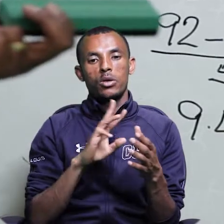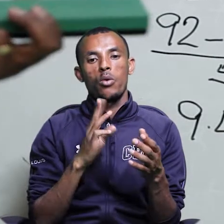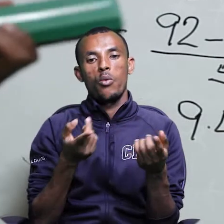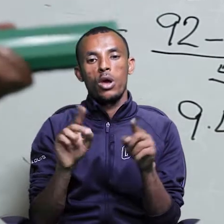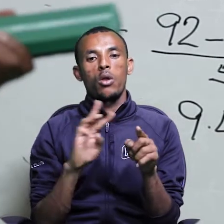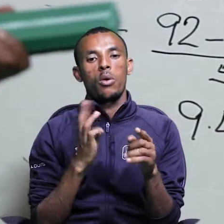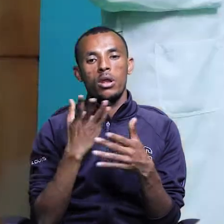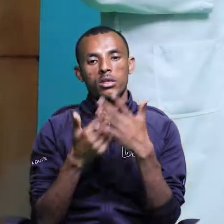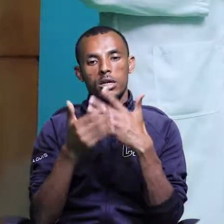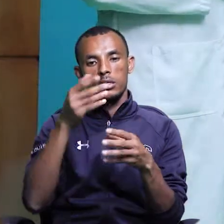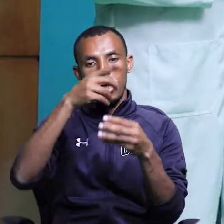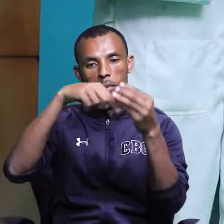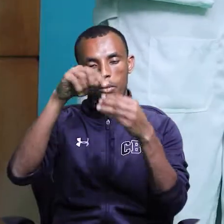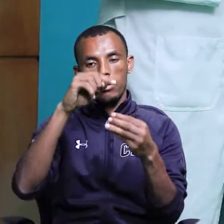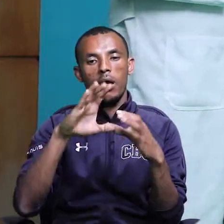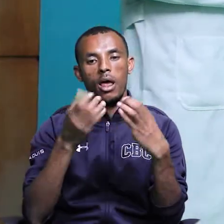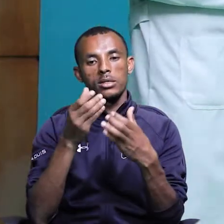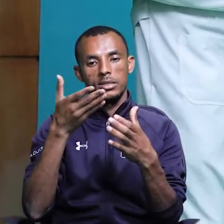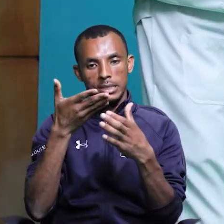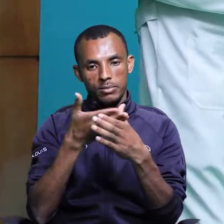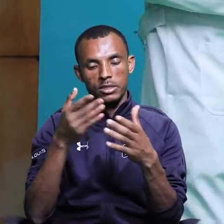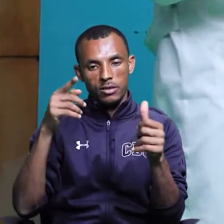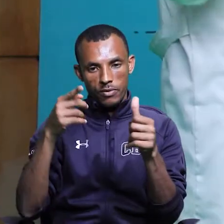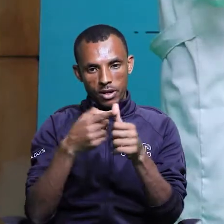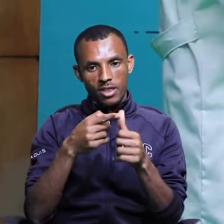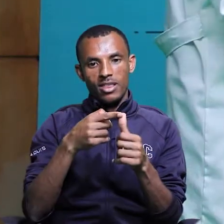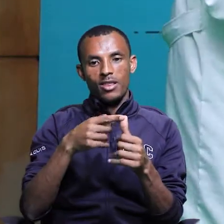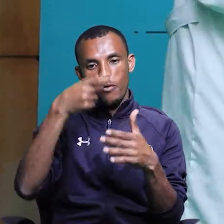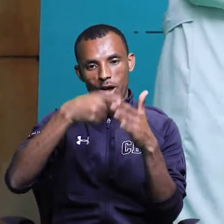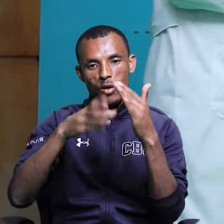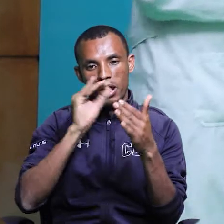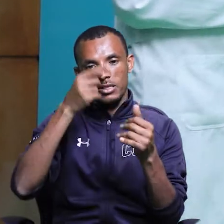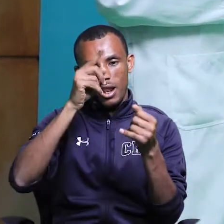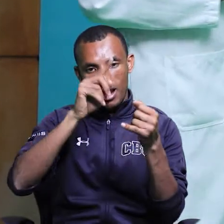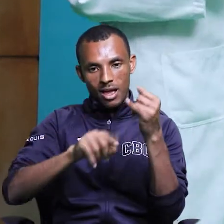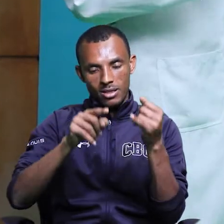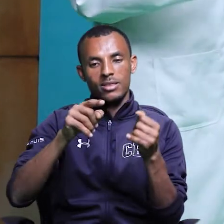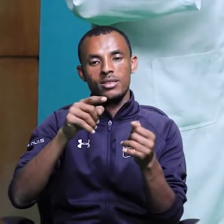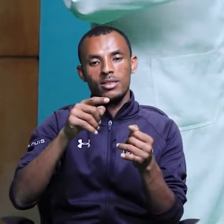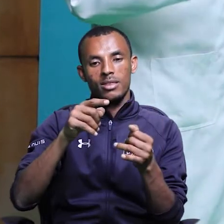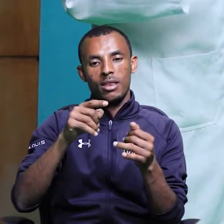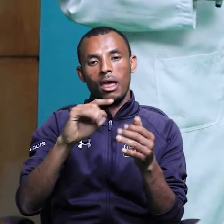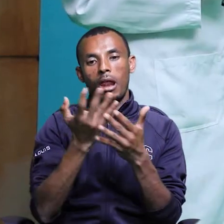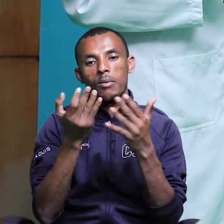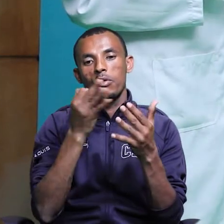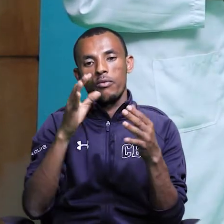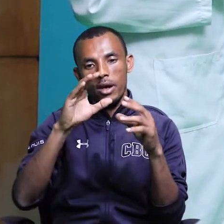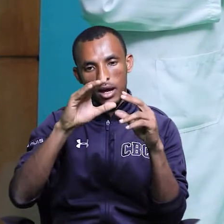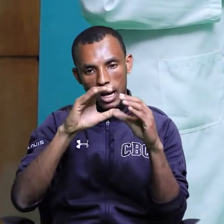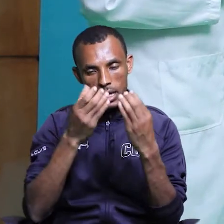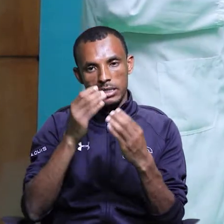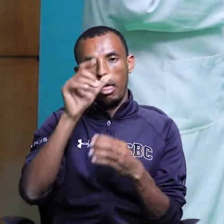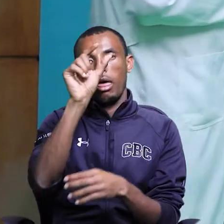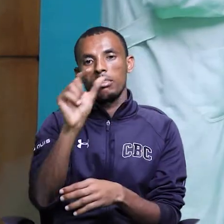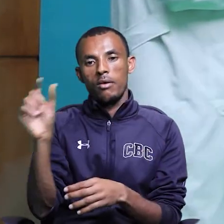about class limit, the first value and the last element of a class interval, we call it that